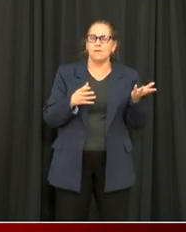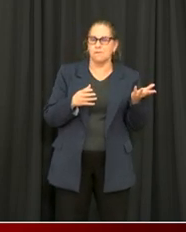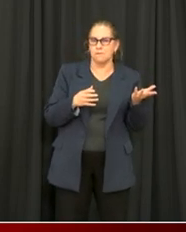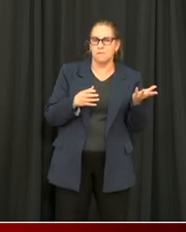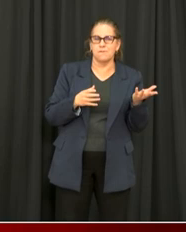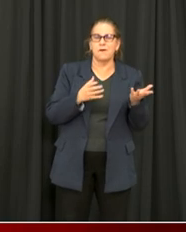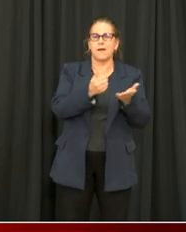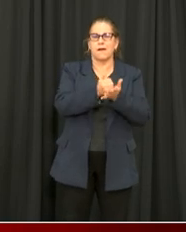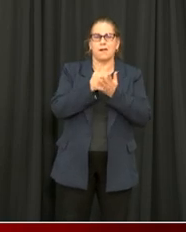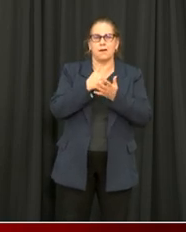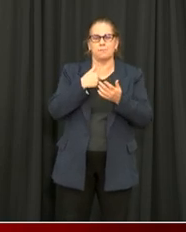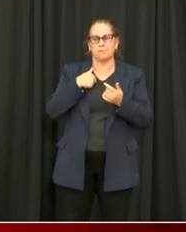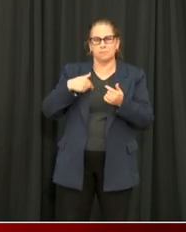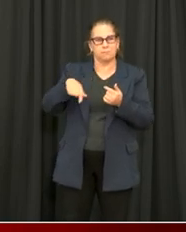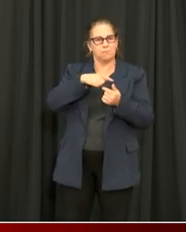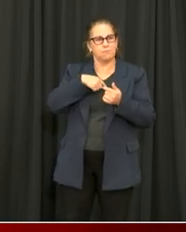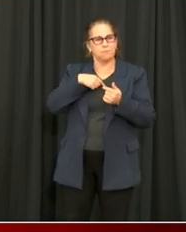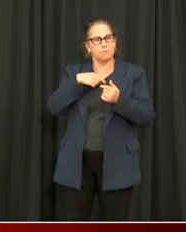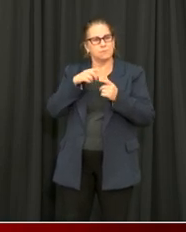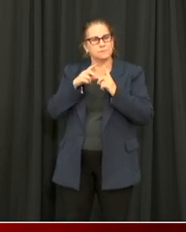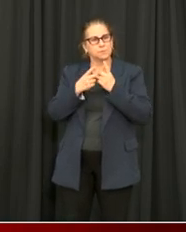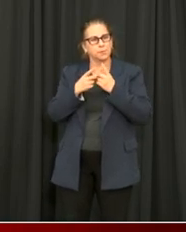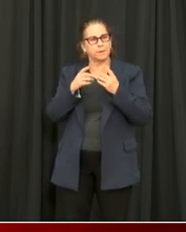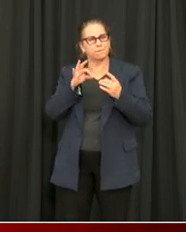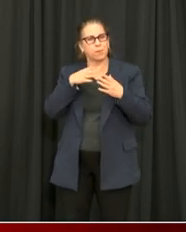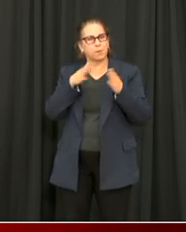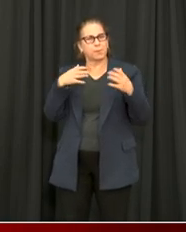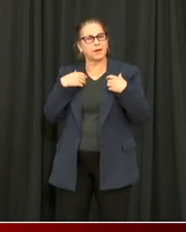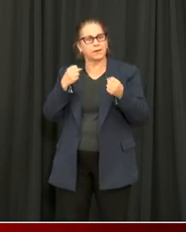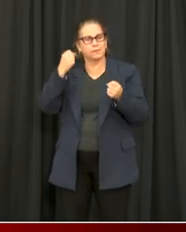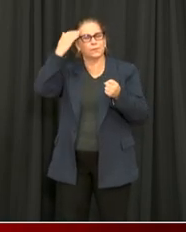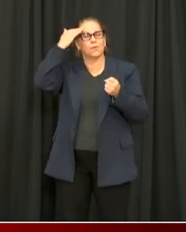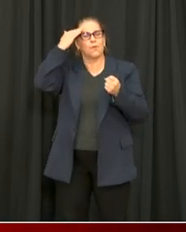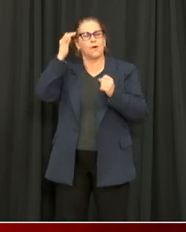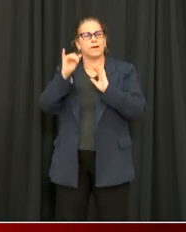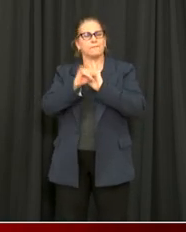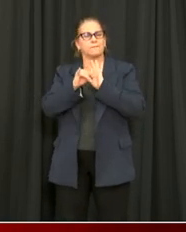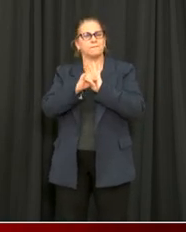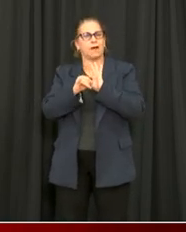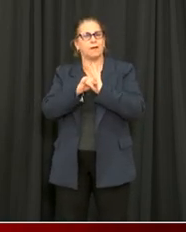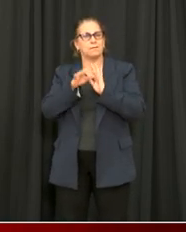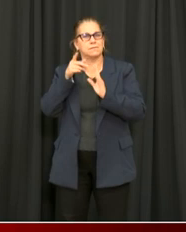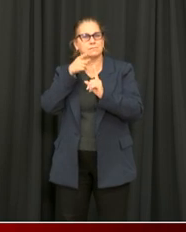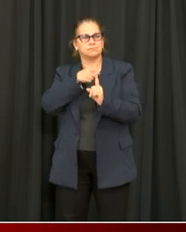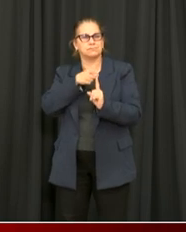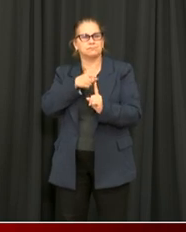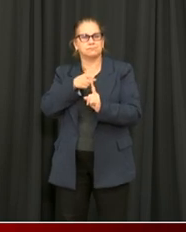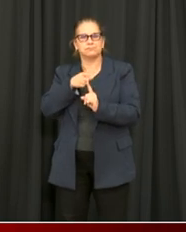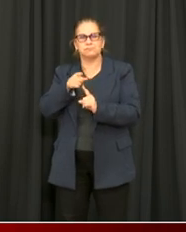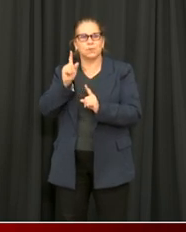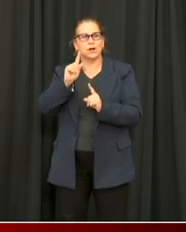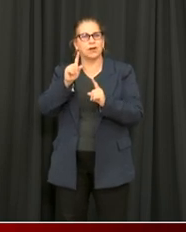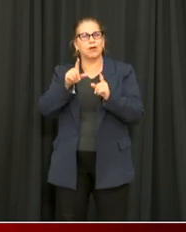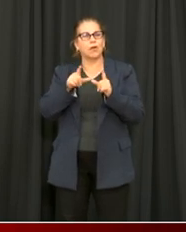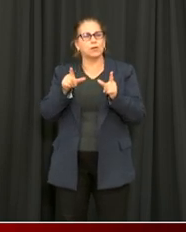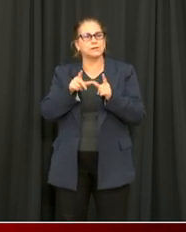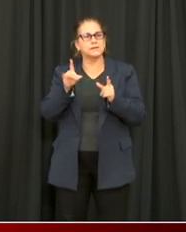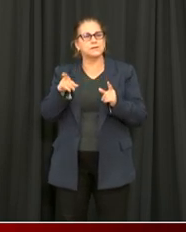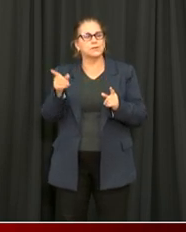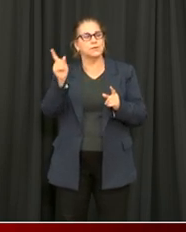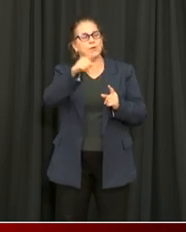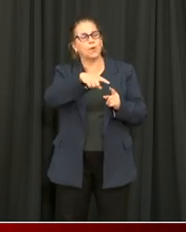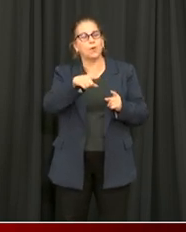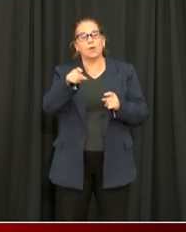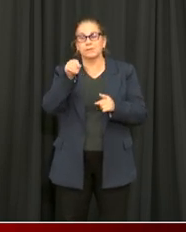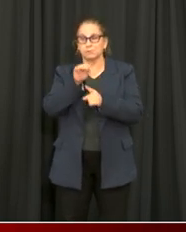movements were so that we may be able to identify a specific location where they may have come